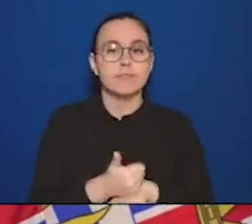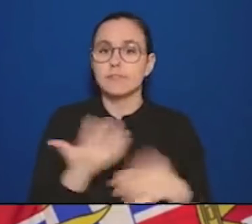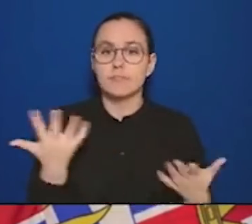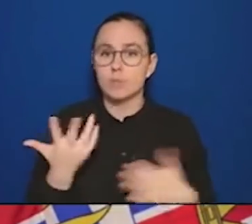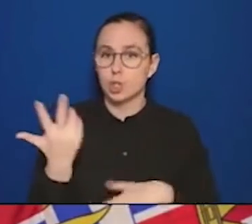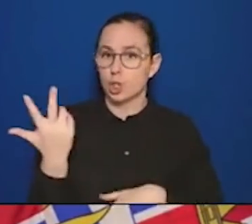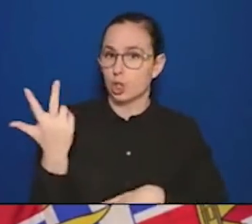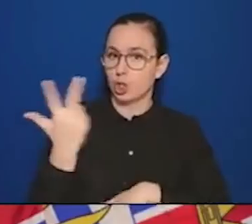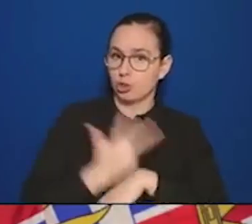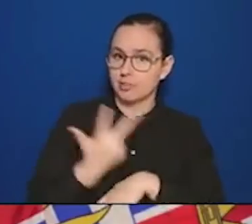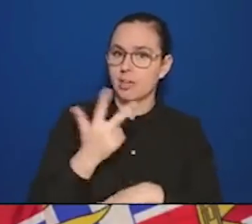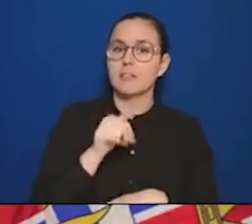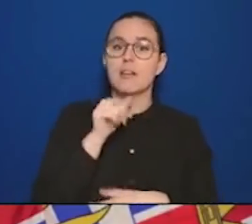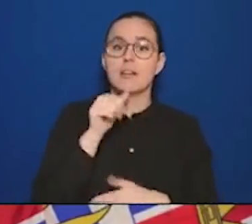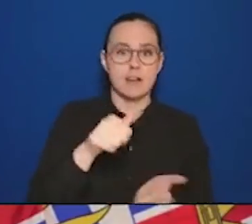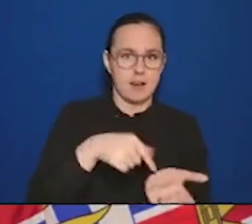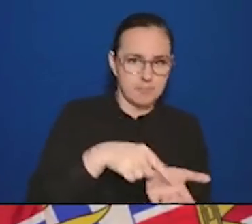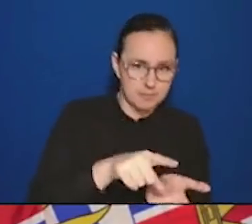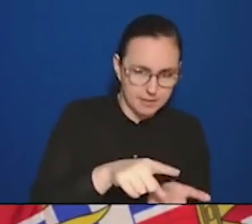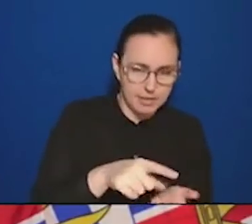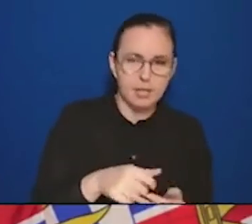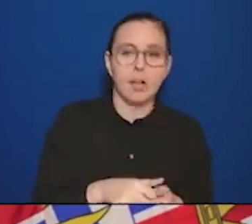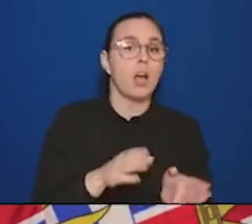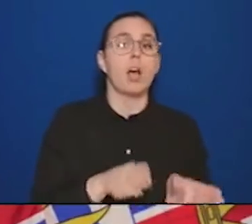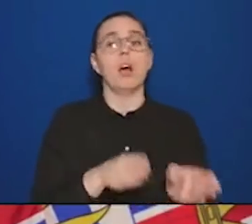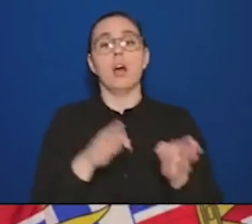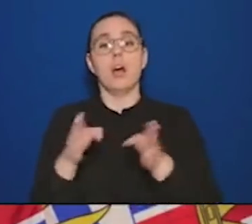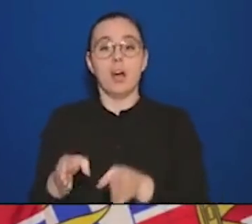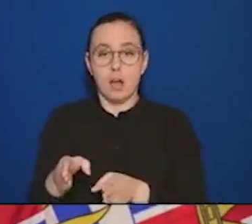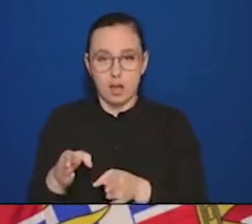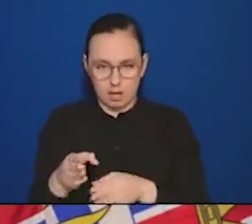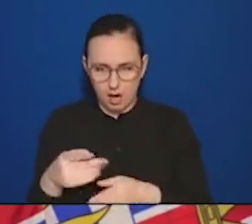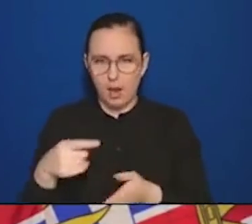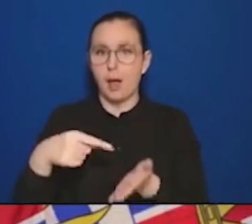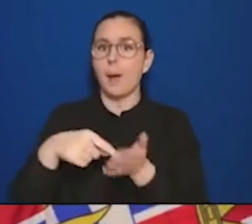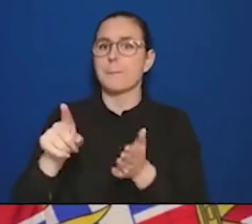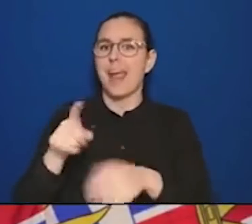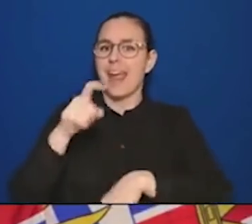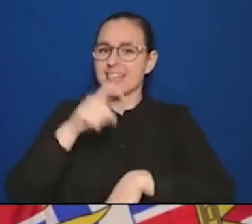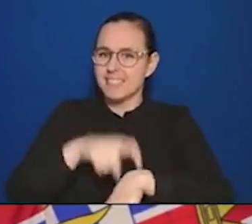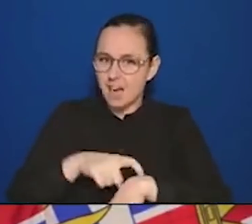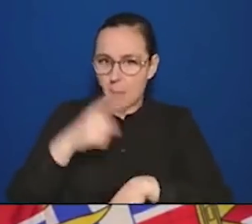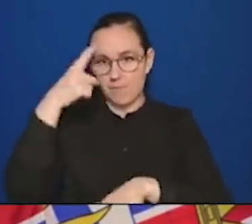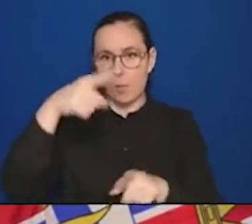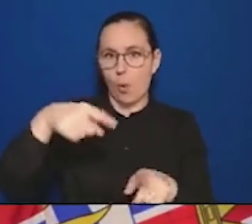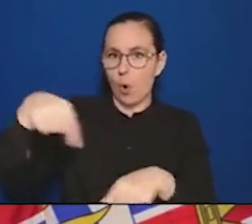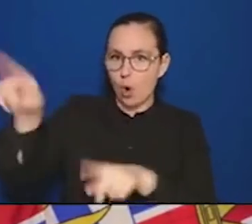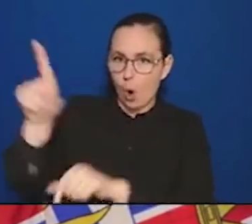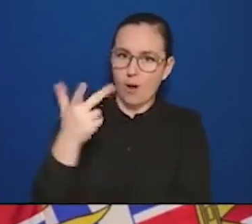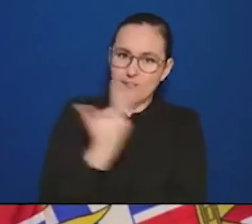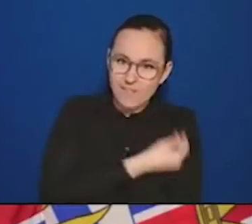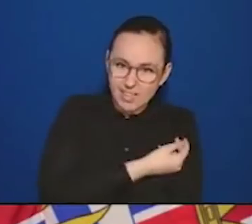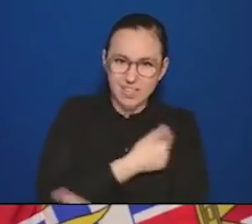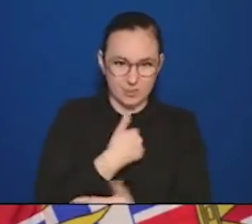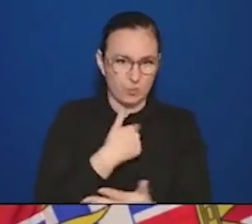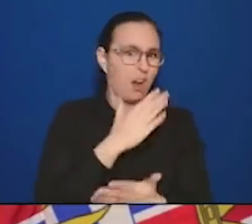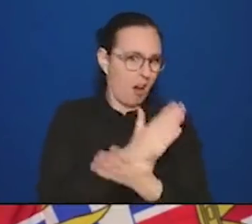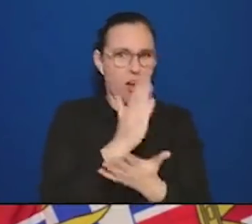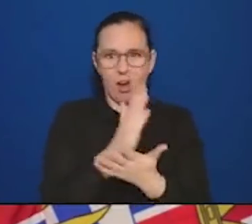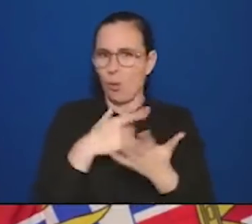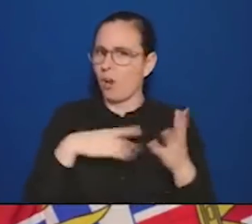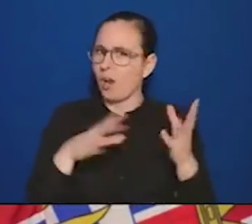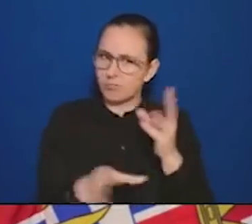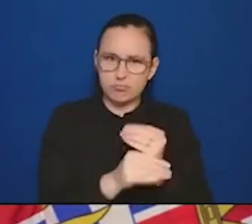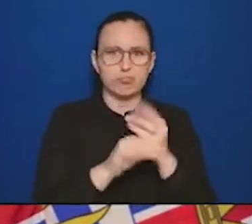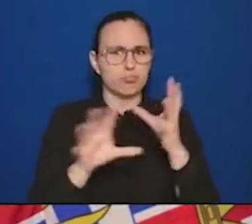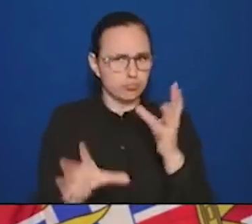added paid time off to go get vaccinated. And all of those programs have been very, very successful. And Dr. Henry said